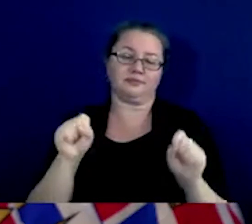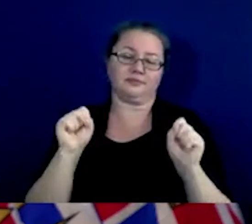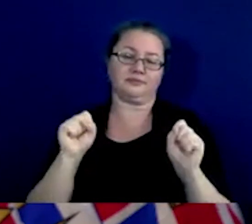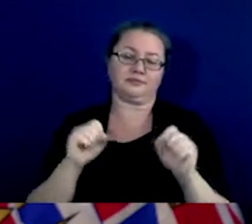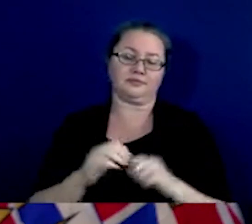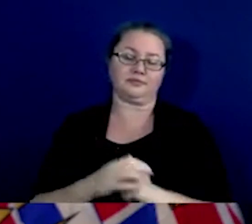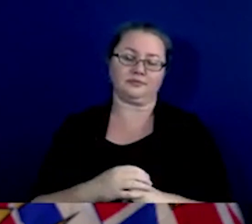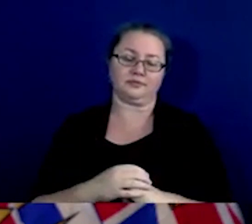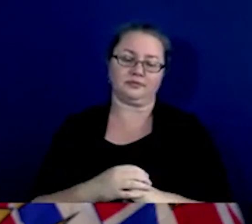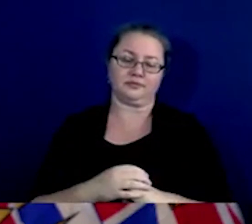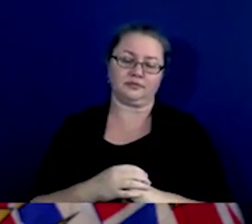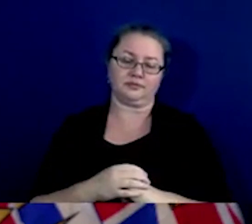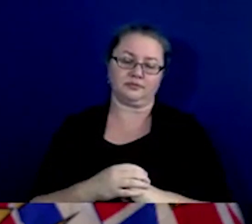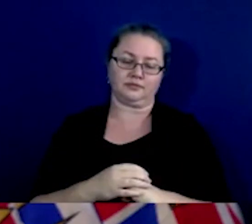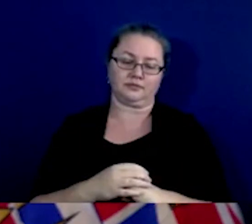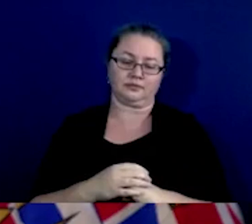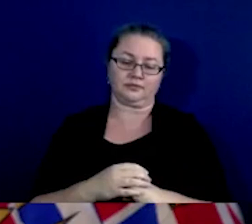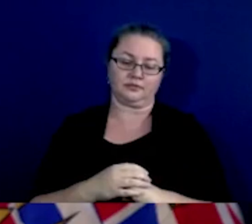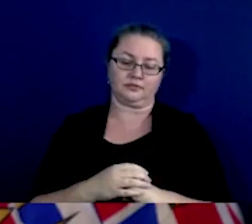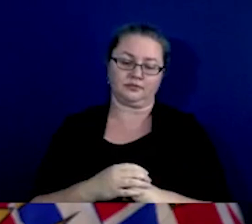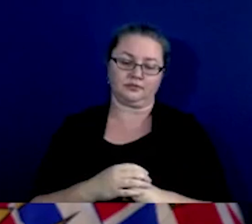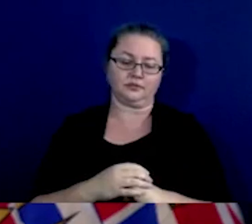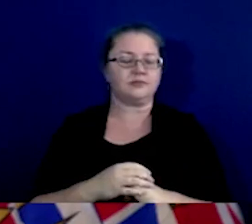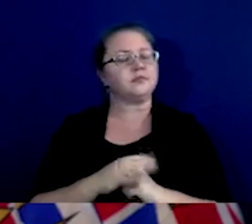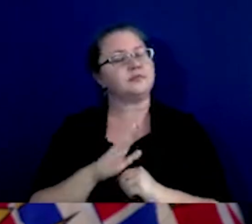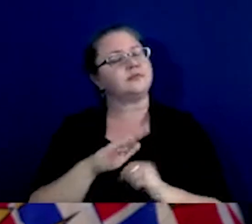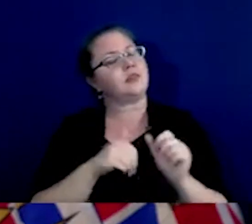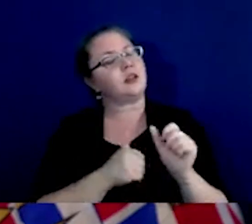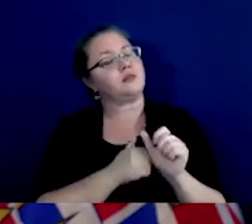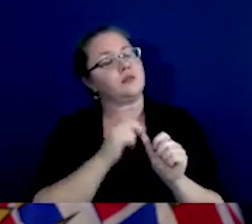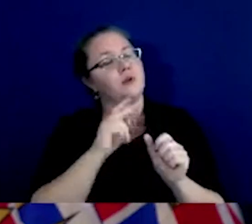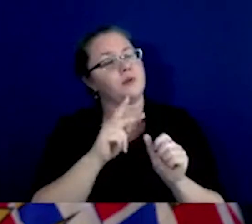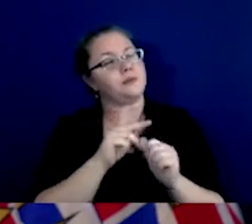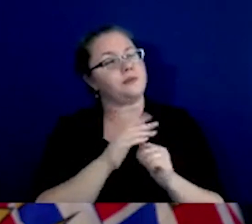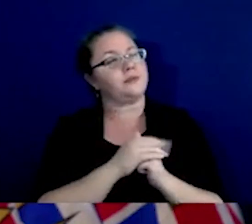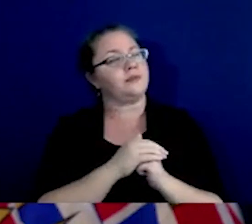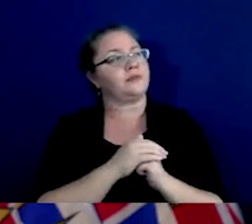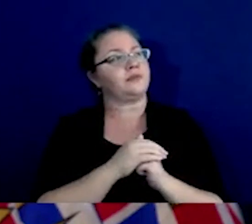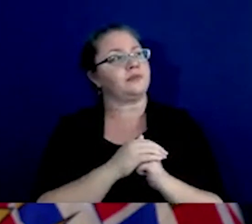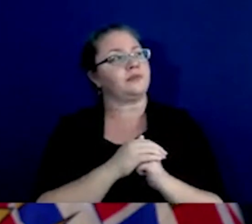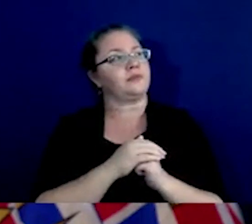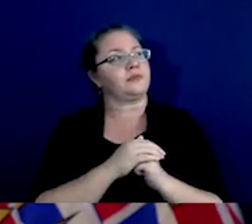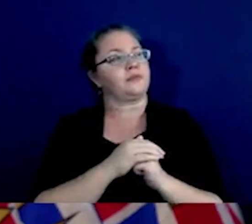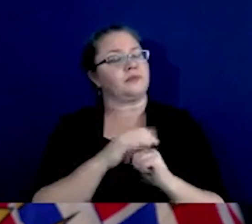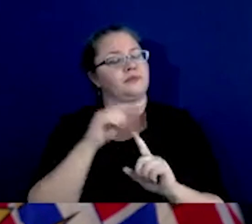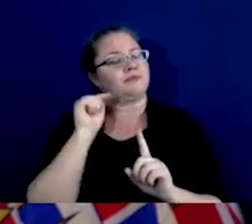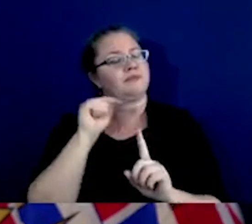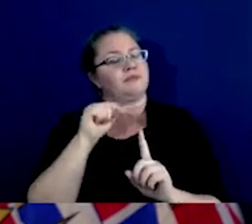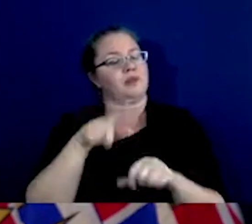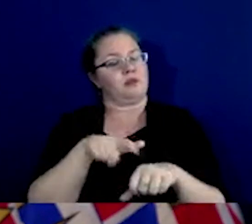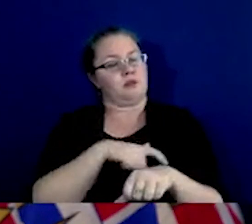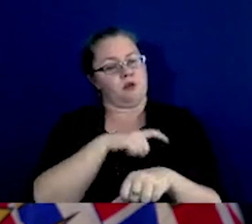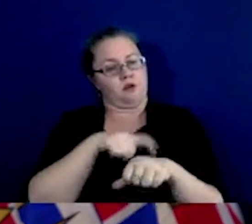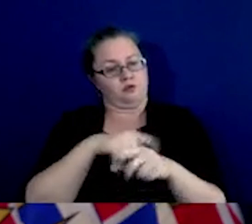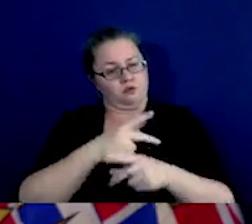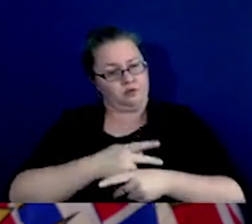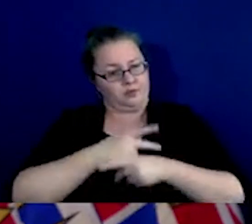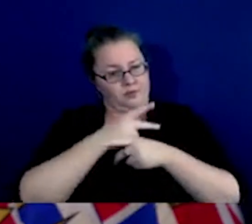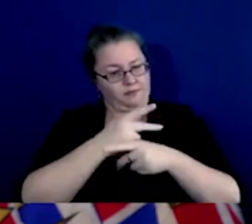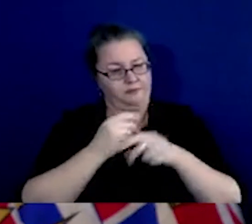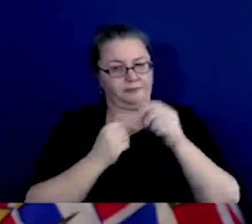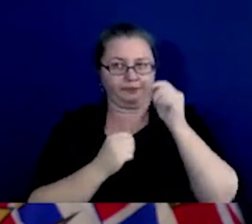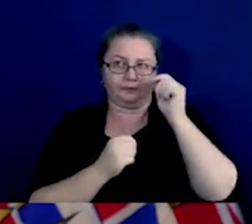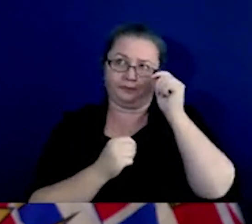can augment that staff. We can help feed people. We can help care for people. We're not